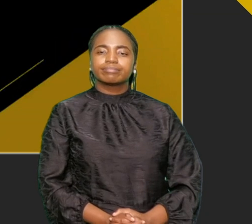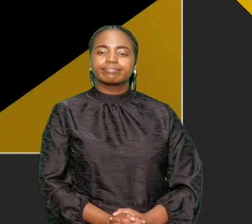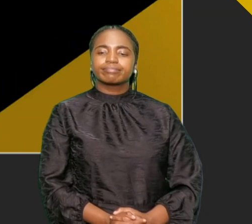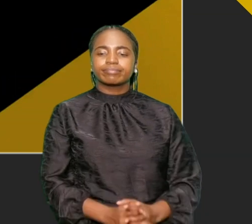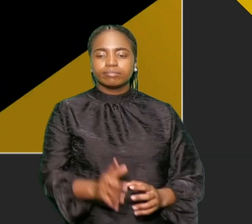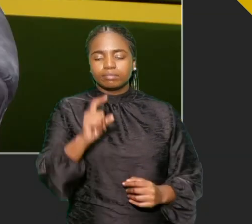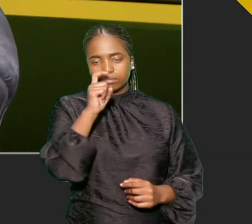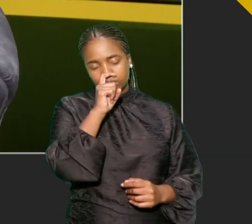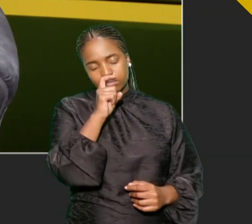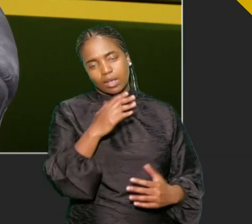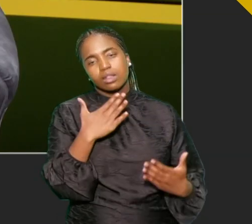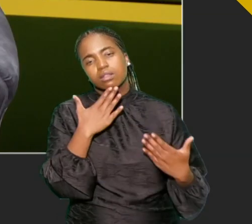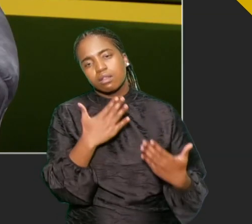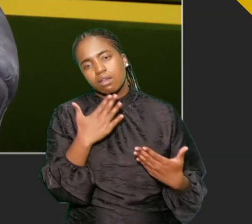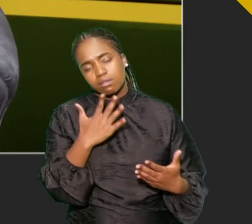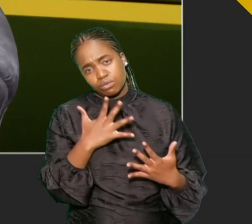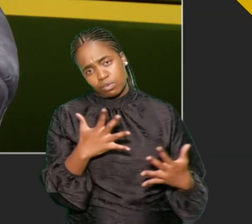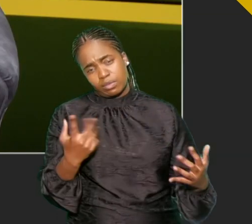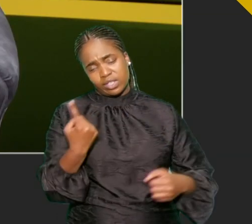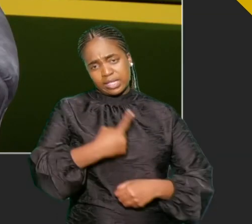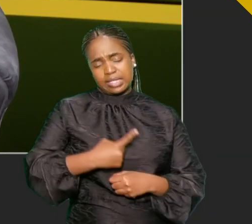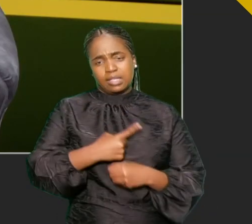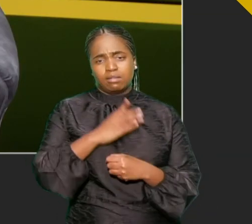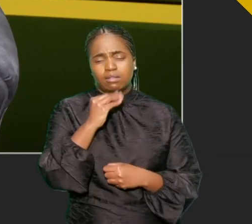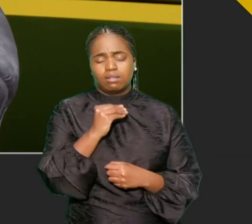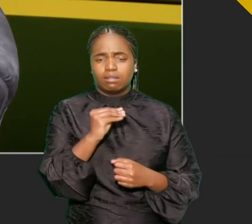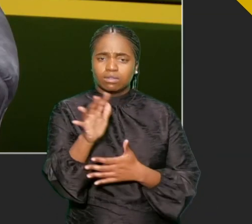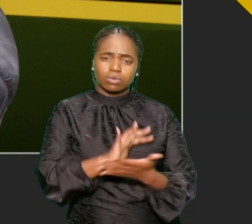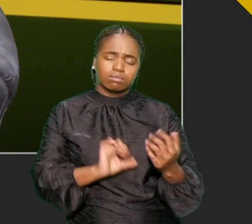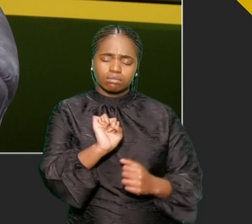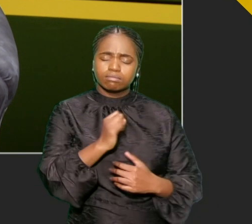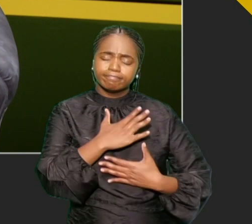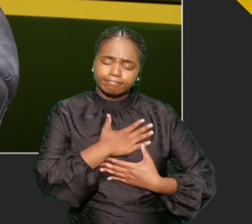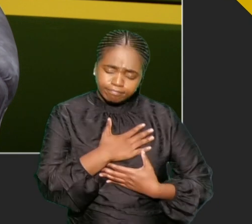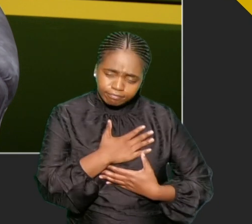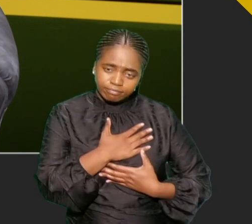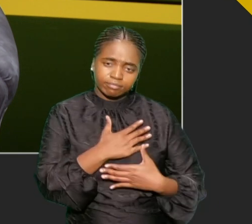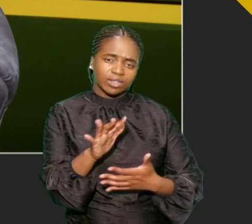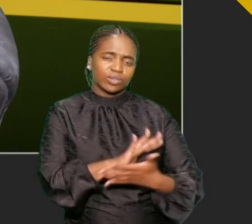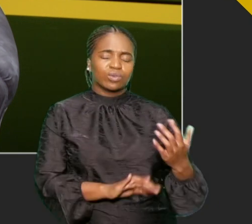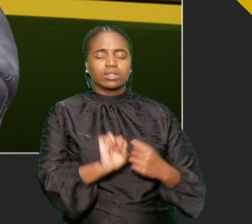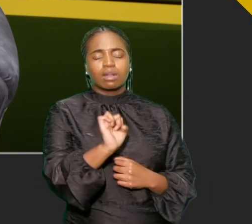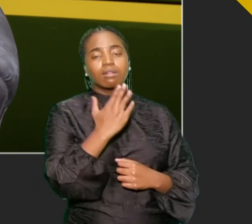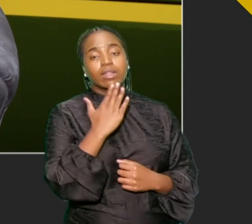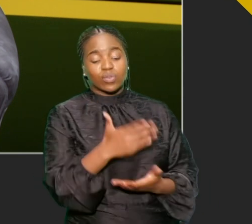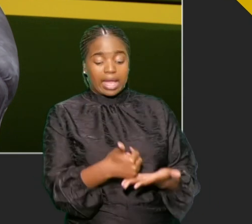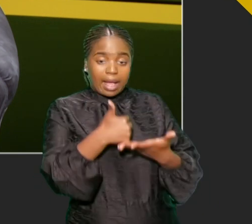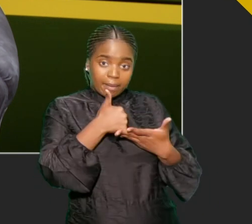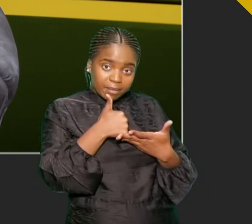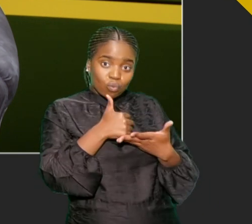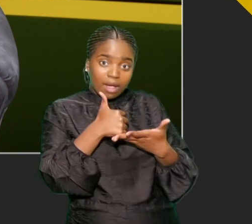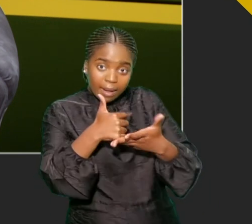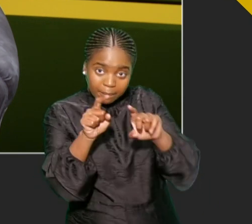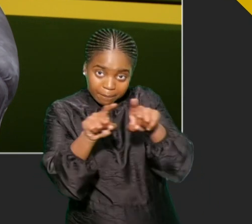Sisi Yvonne, we want to say thank you as Daily Thetha for sharing your story with us, and we appreciate it in how you are helping us help others